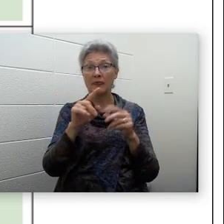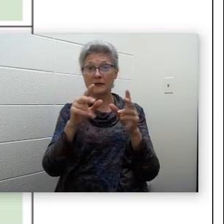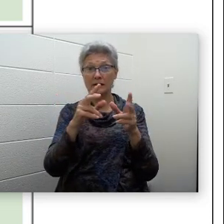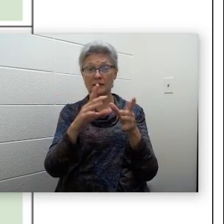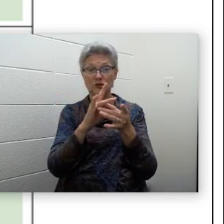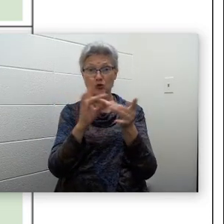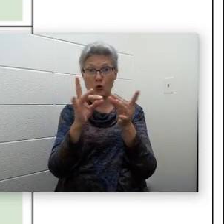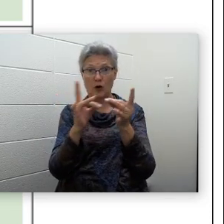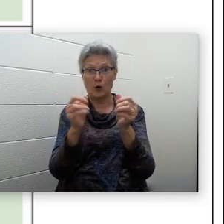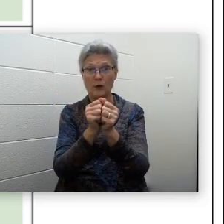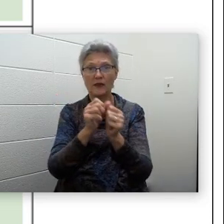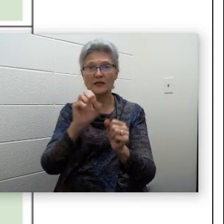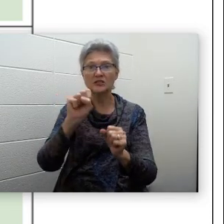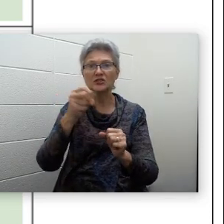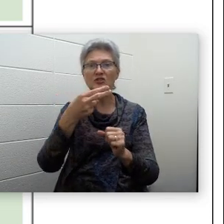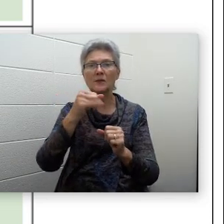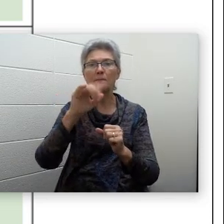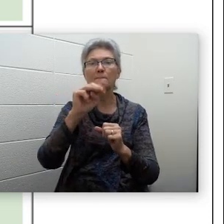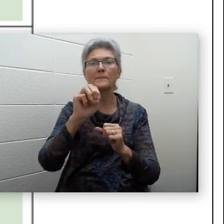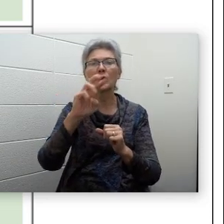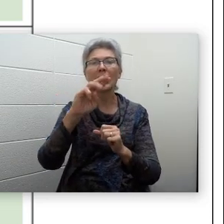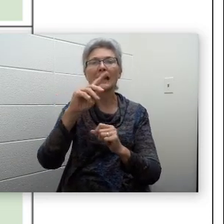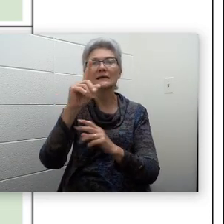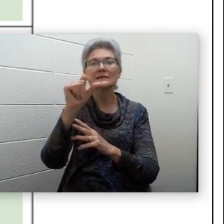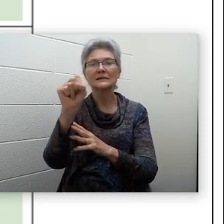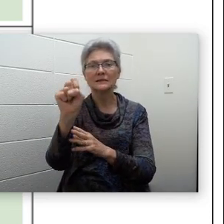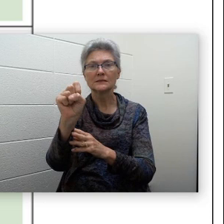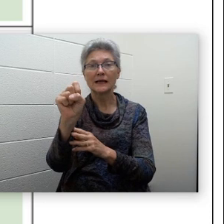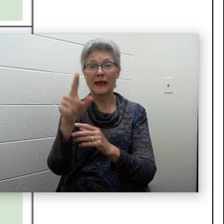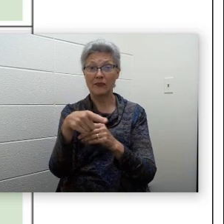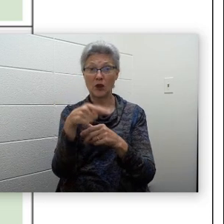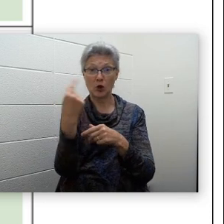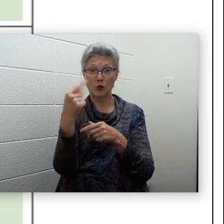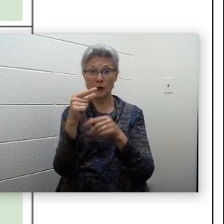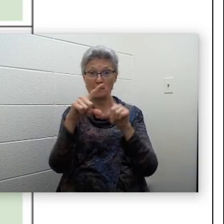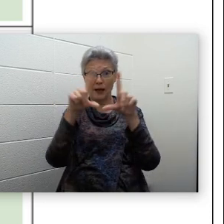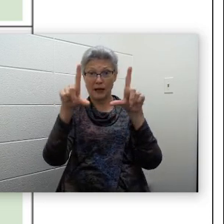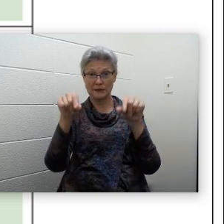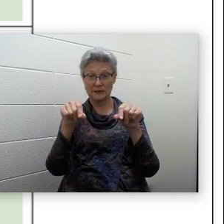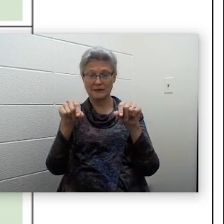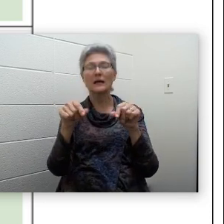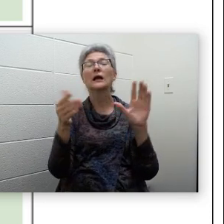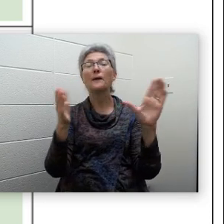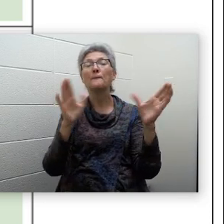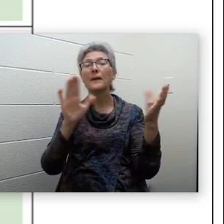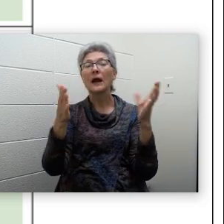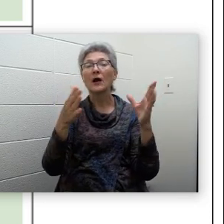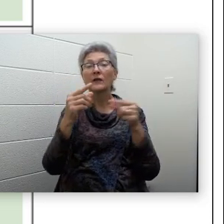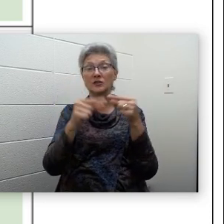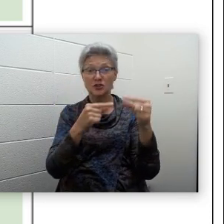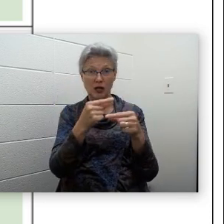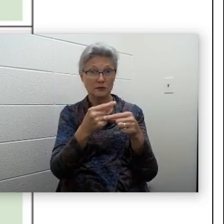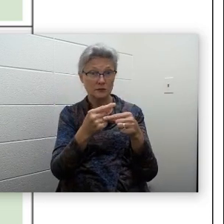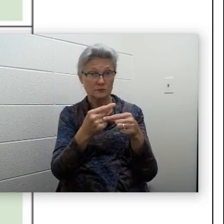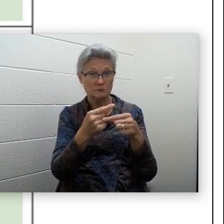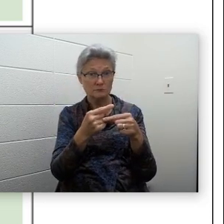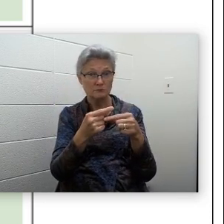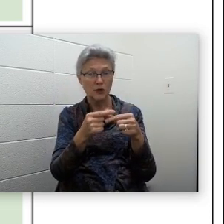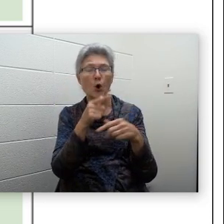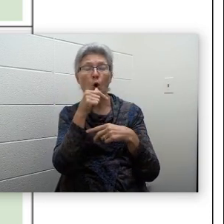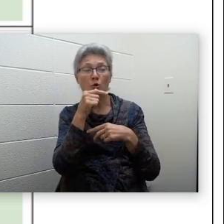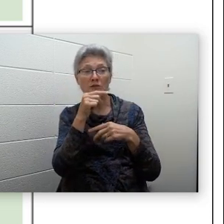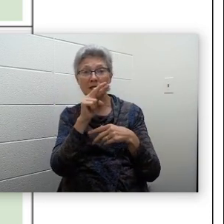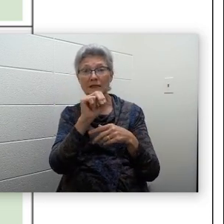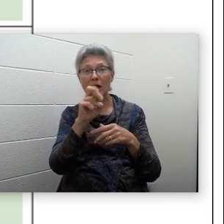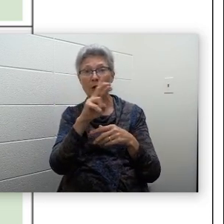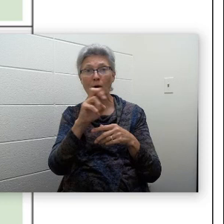text with the Shimerdas. In the green boxes, I would like you to compare the genre, who's the